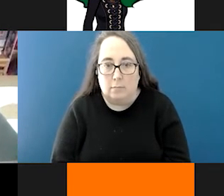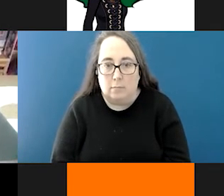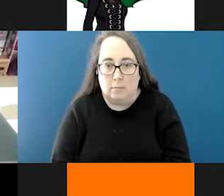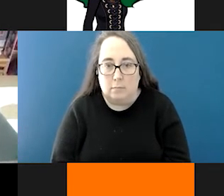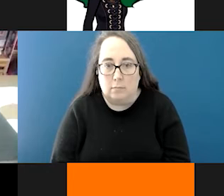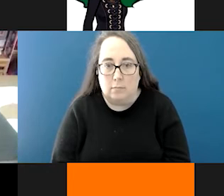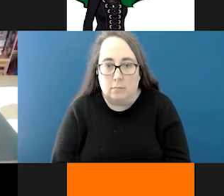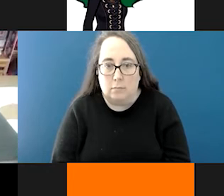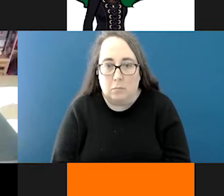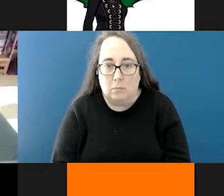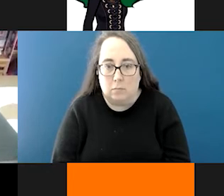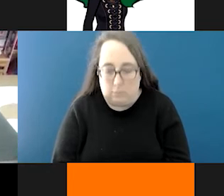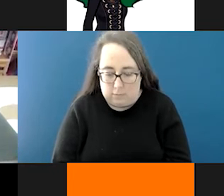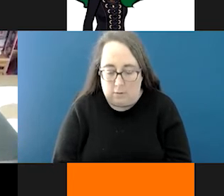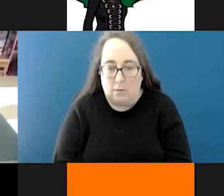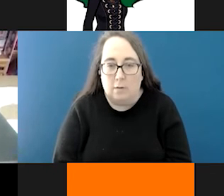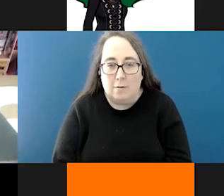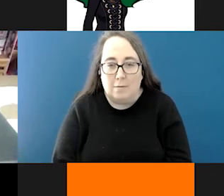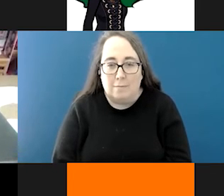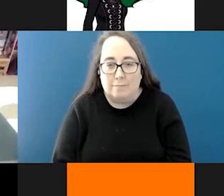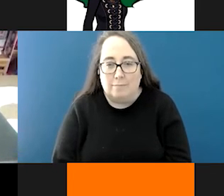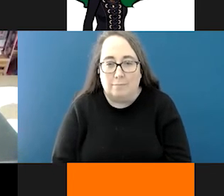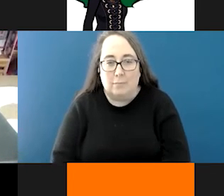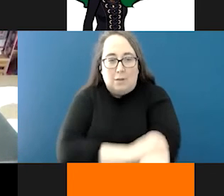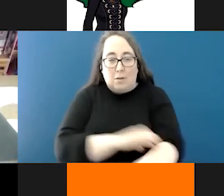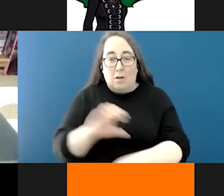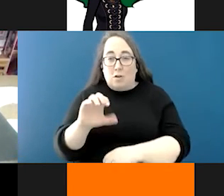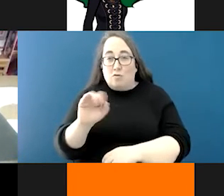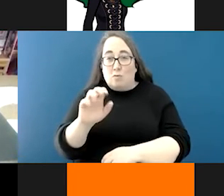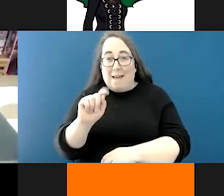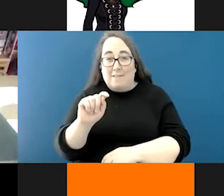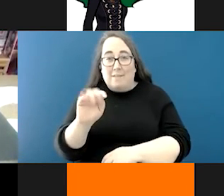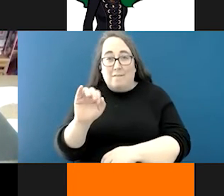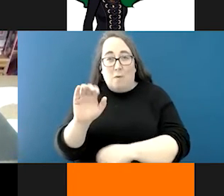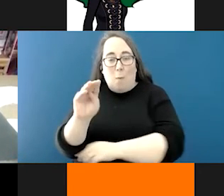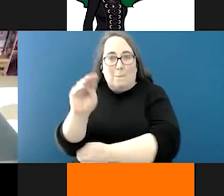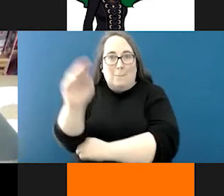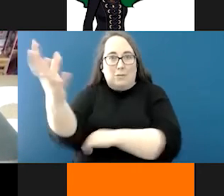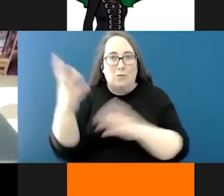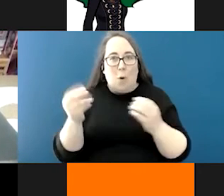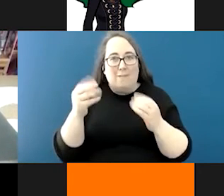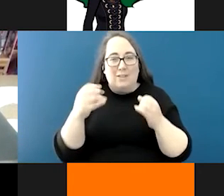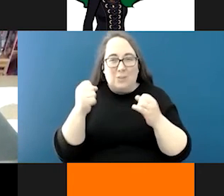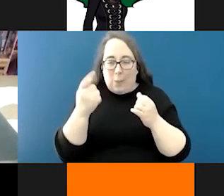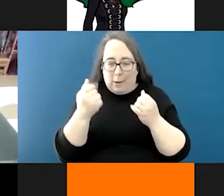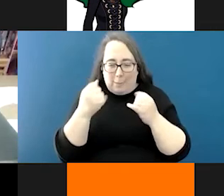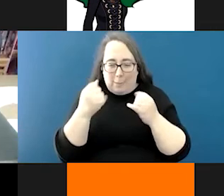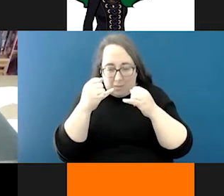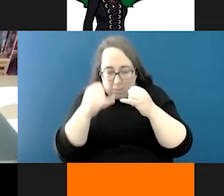it's kind of soft, so it indents, so it's really easy to do the outlines and then to cut.